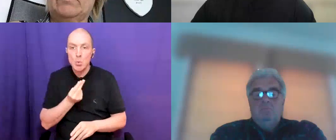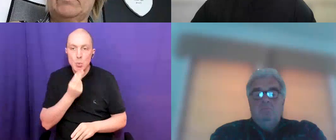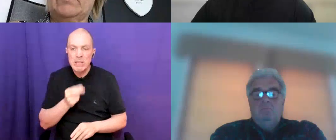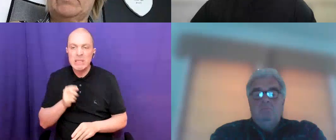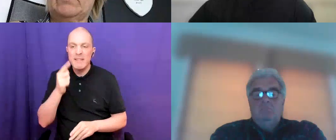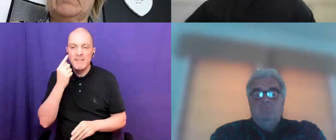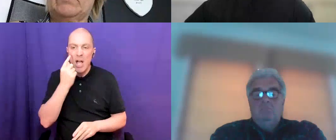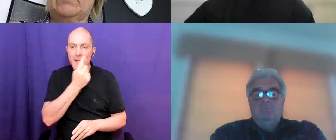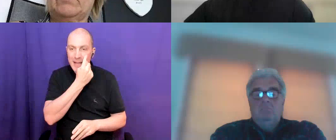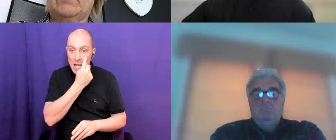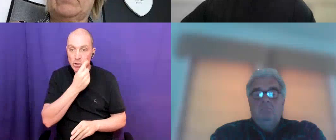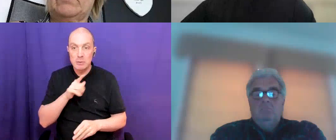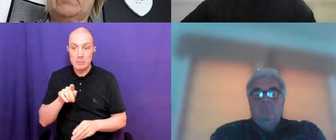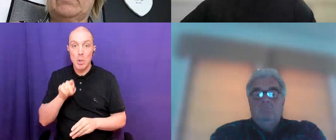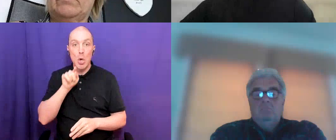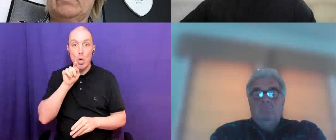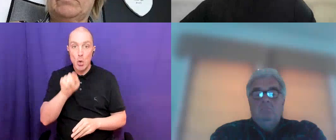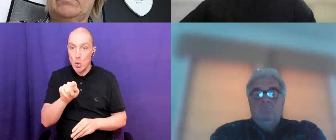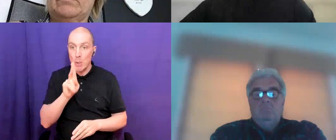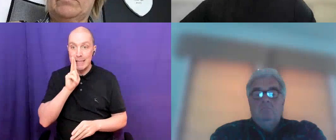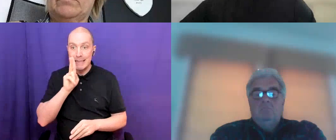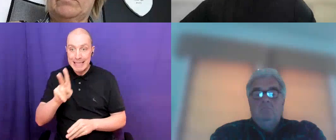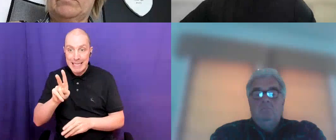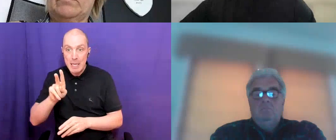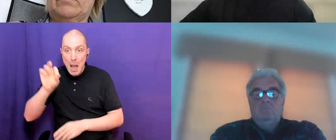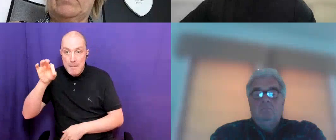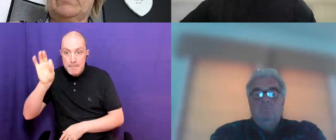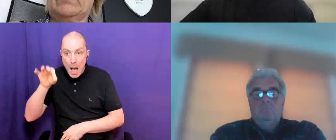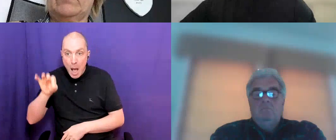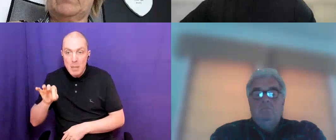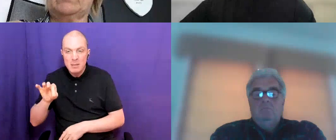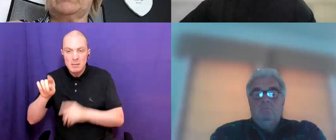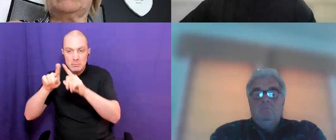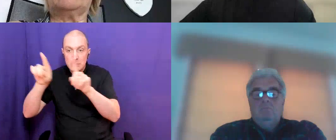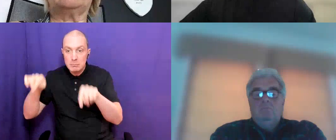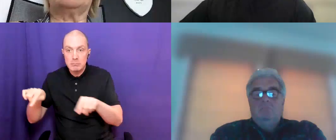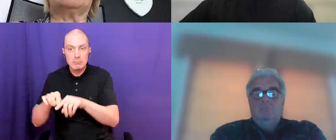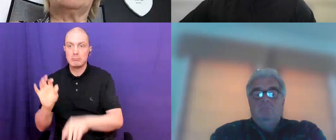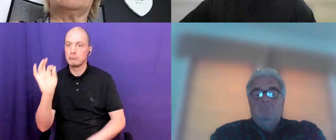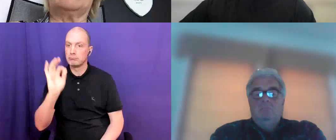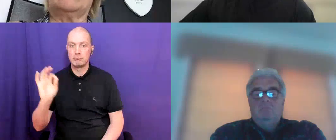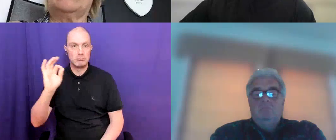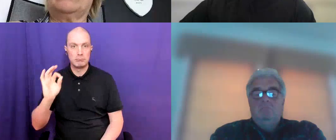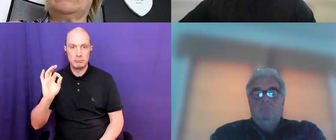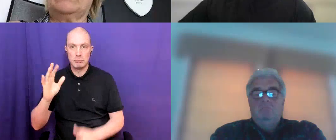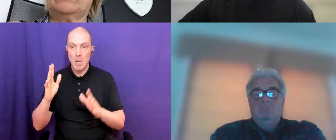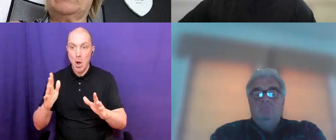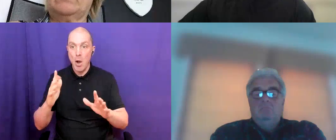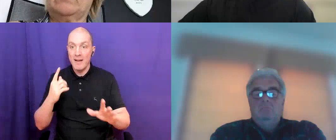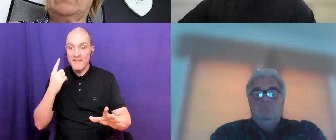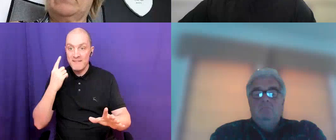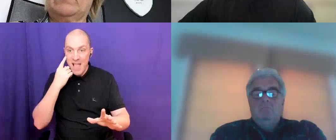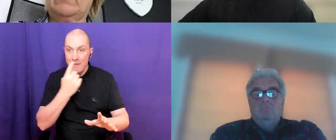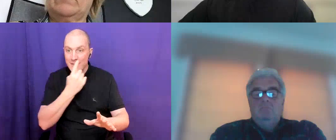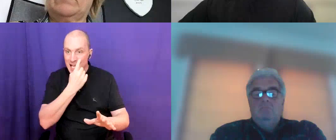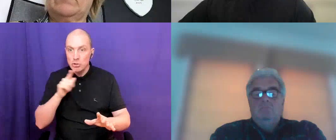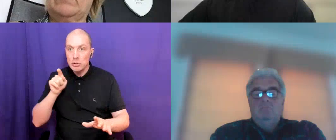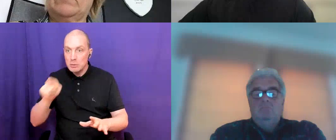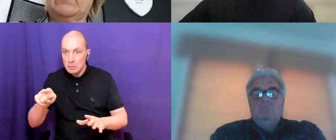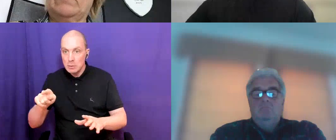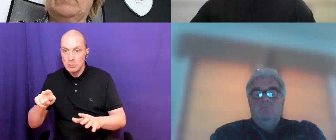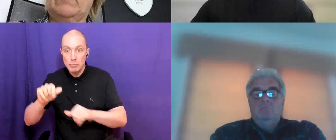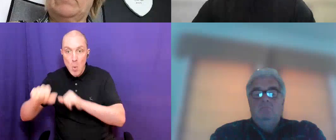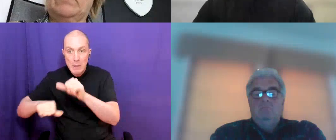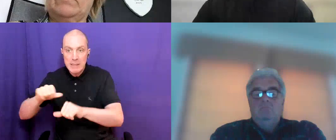ballots and you will not see any marked ballot papers or be given any information in relation to the verification of this process until